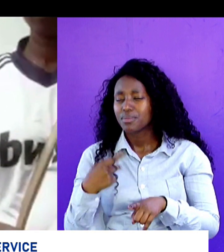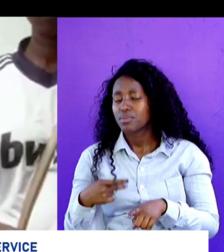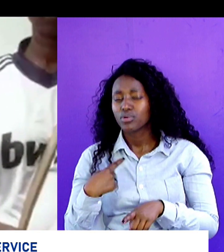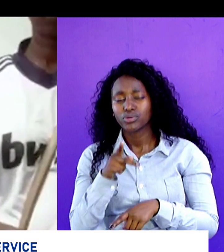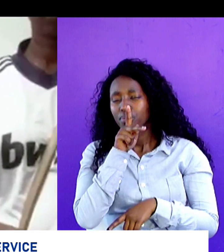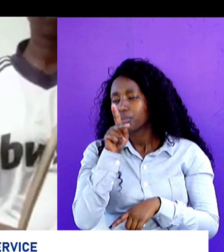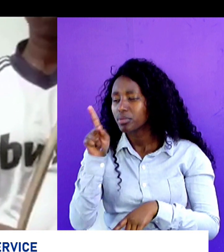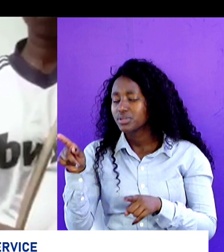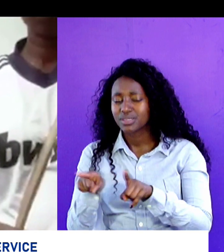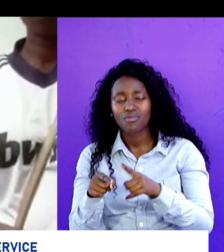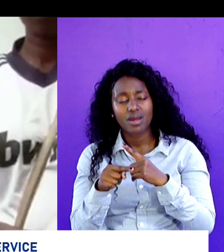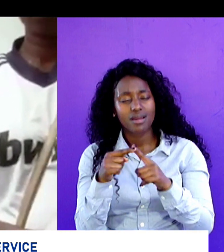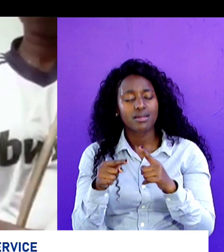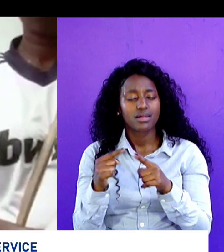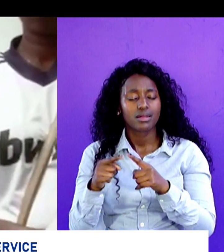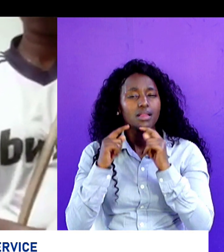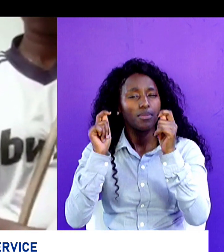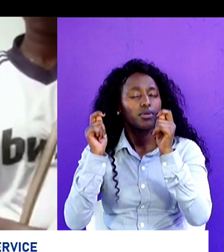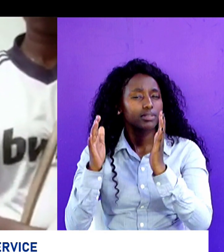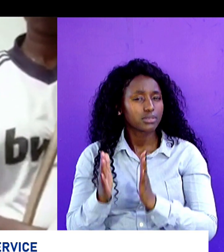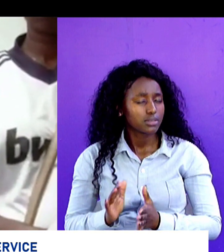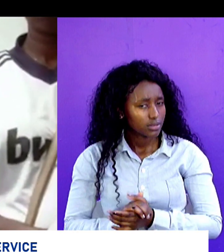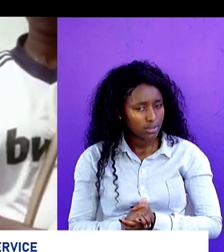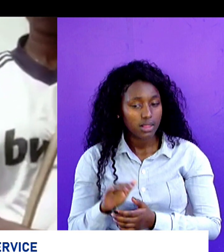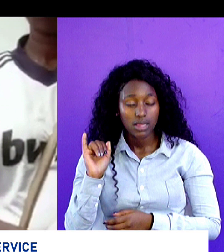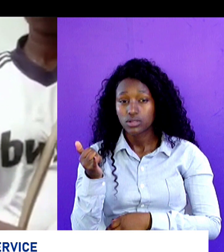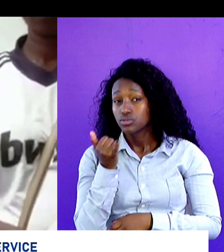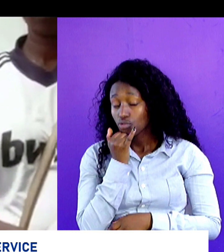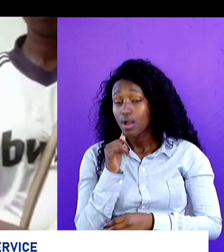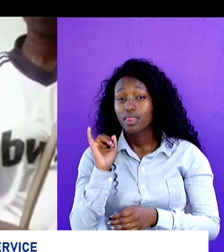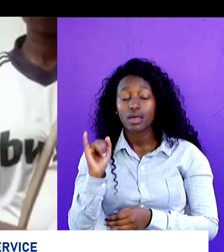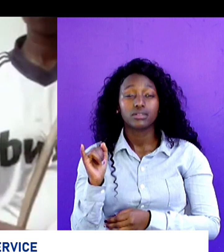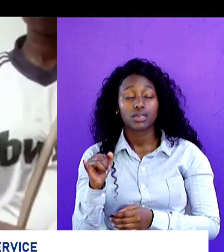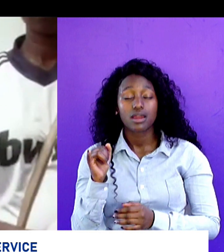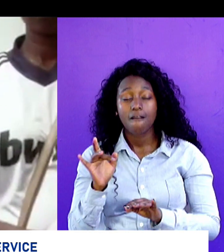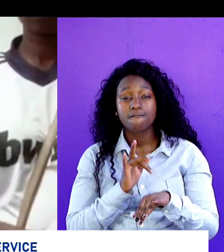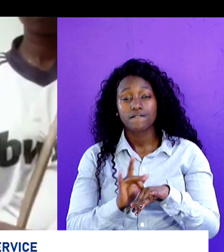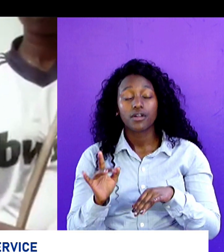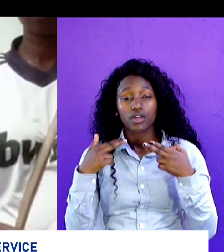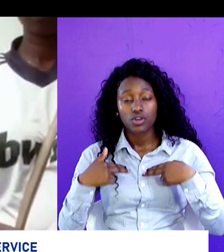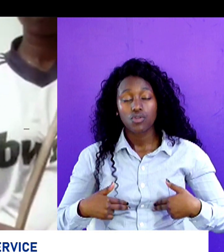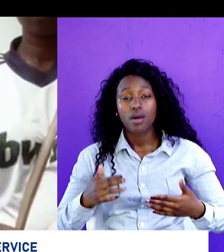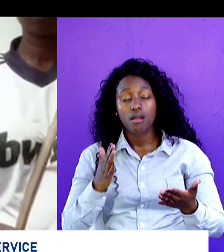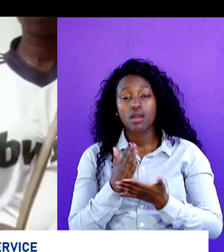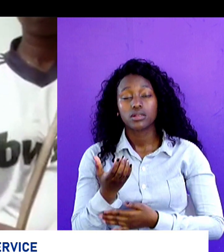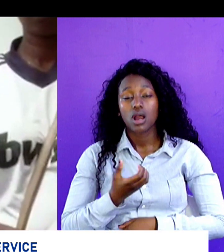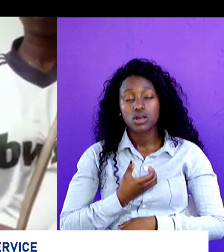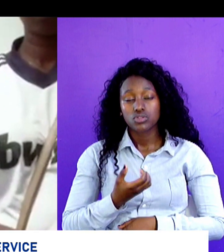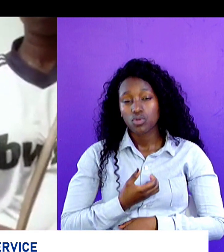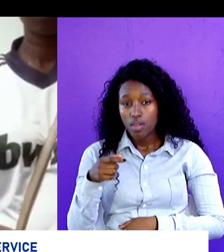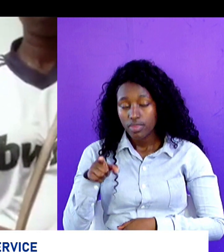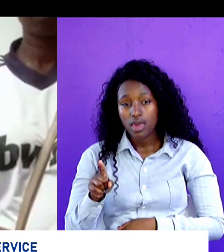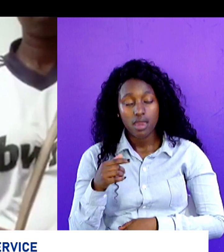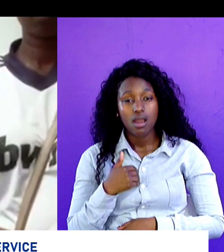killing protesters. So it goes against the membership of the Human Rights Council to have within it